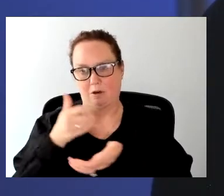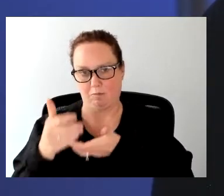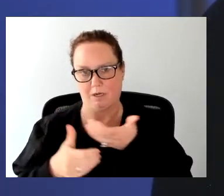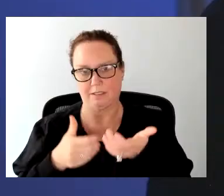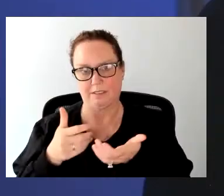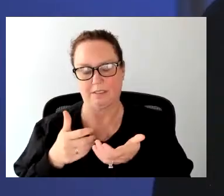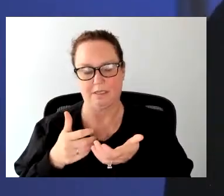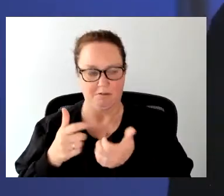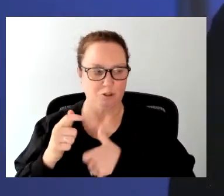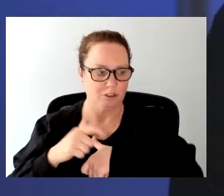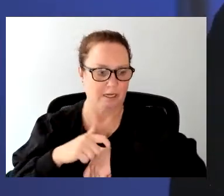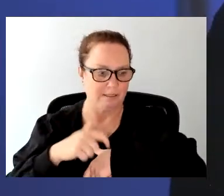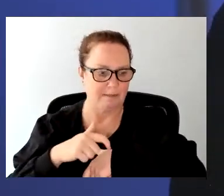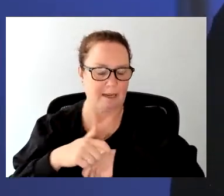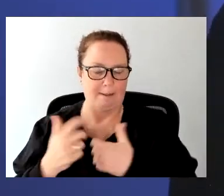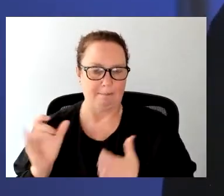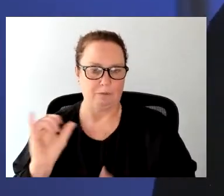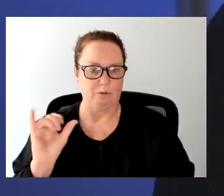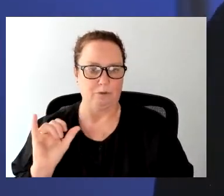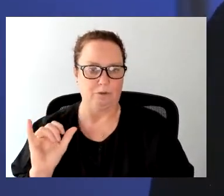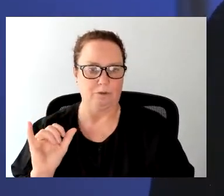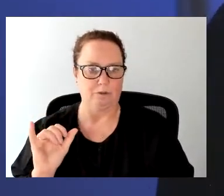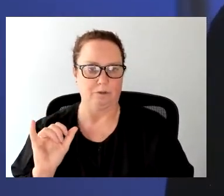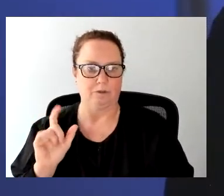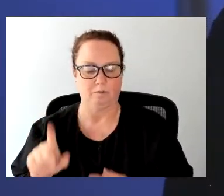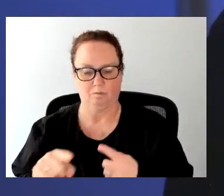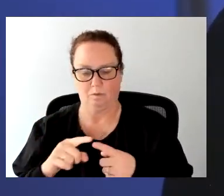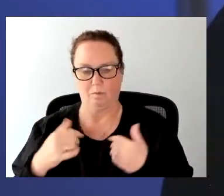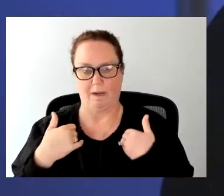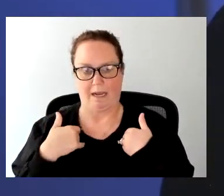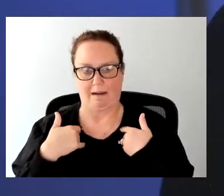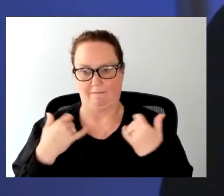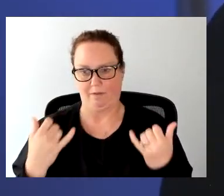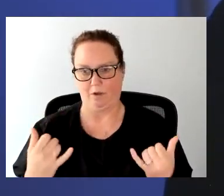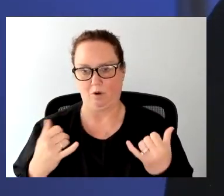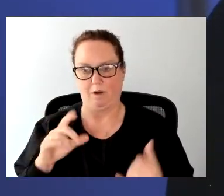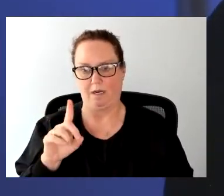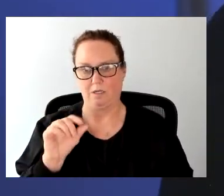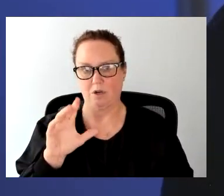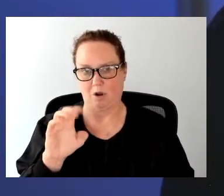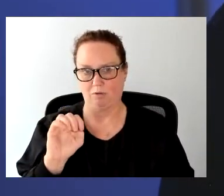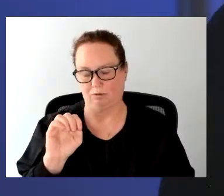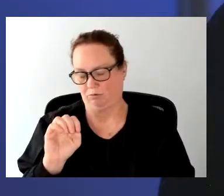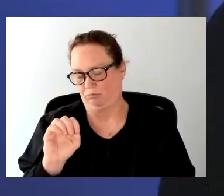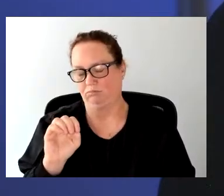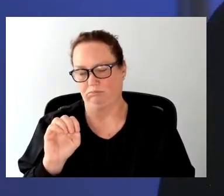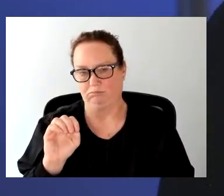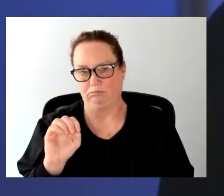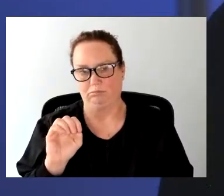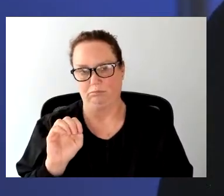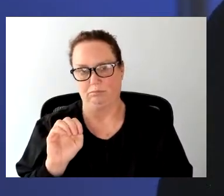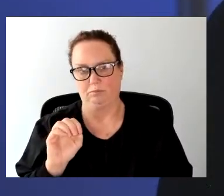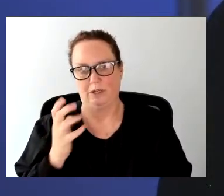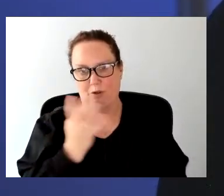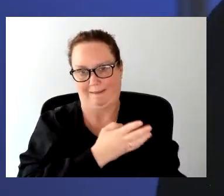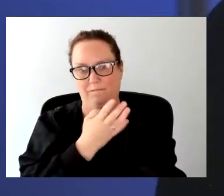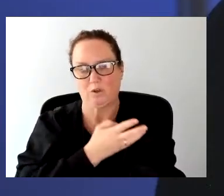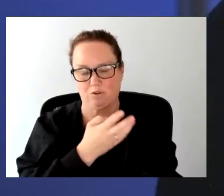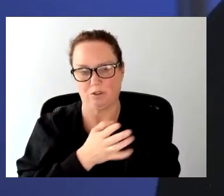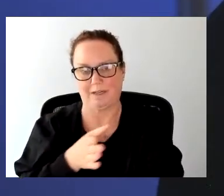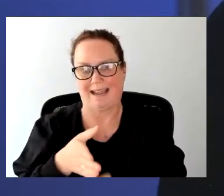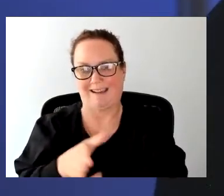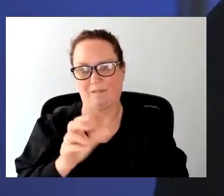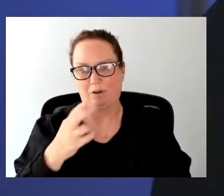some time. And once we have the correct dose, then we do the infusion after